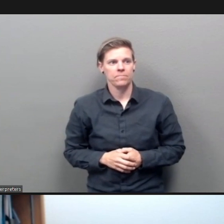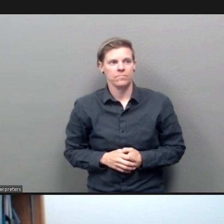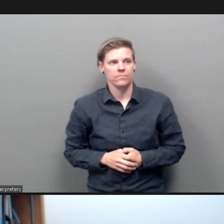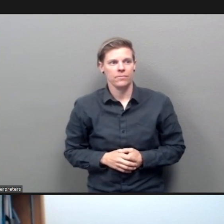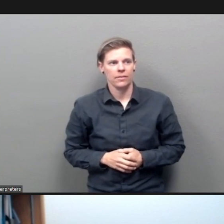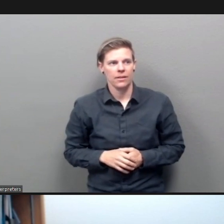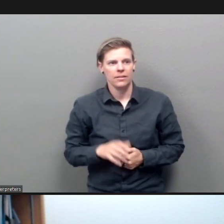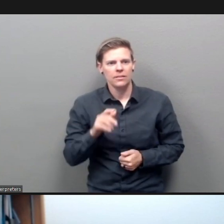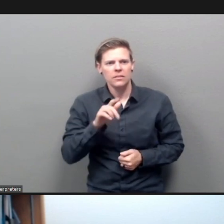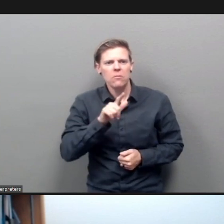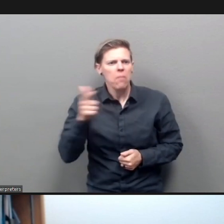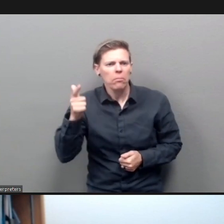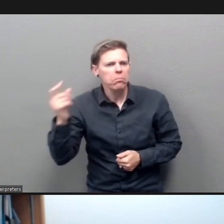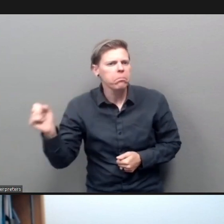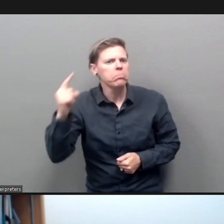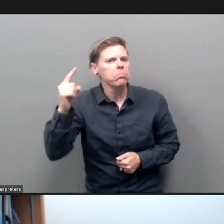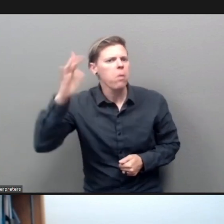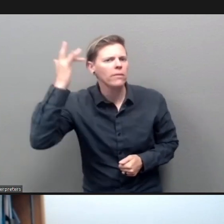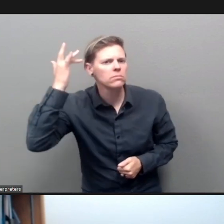Steve, you might need to mute.